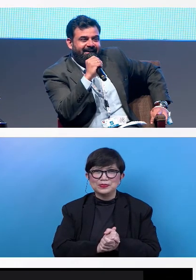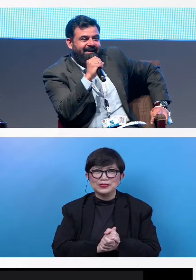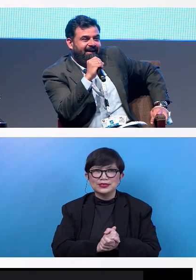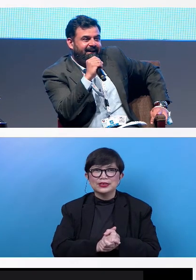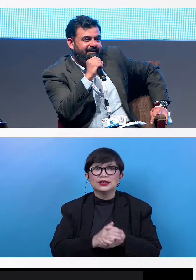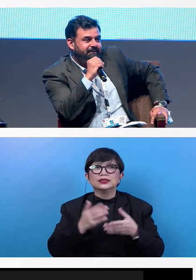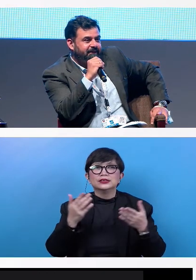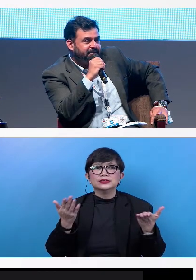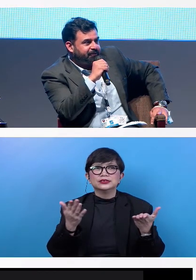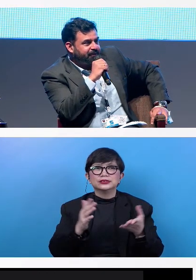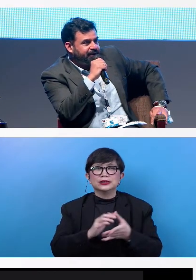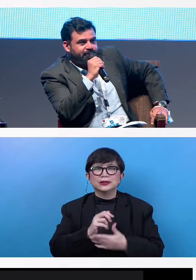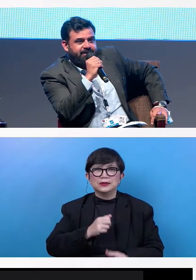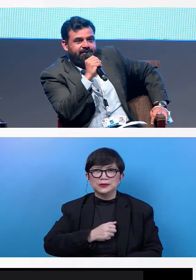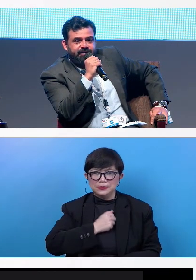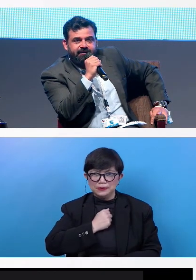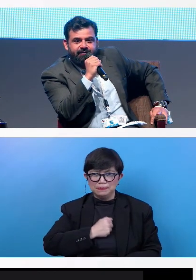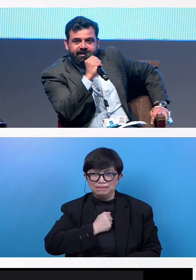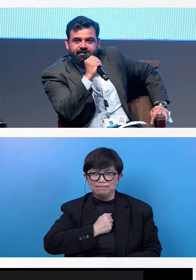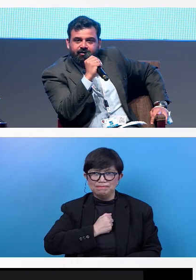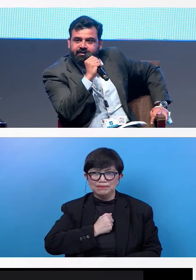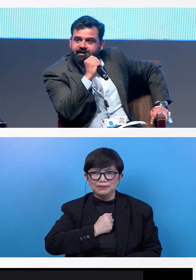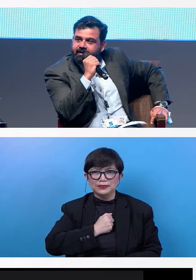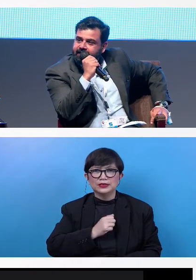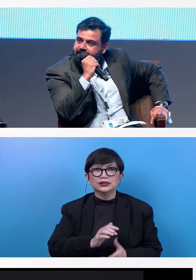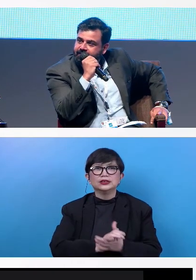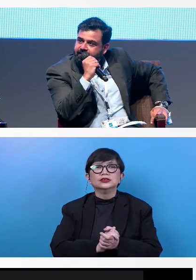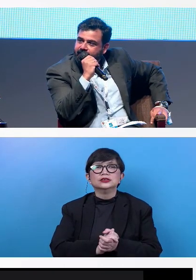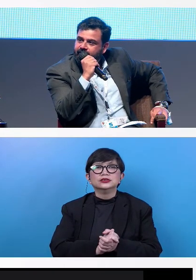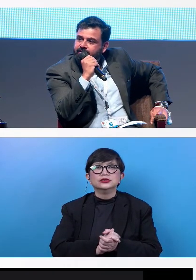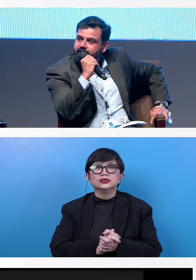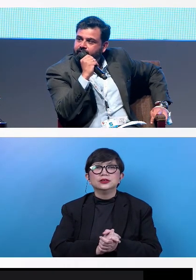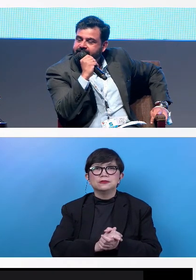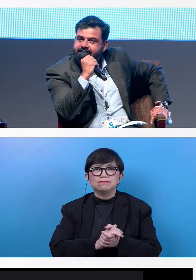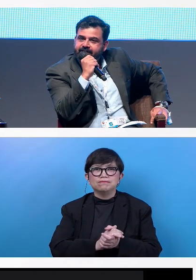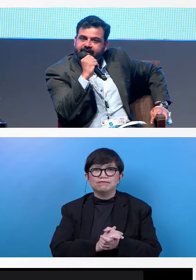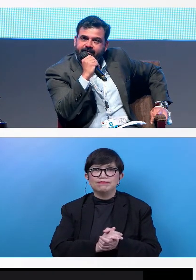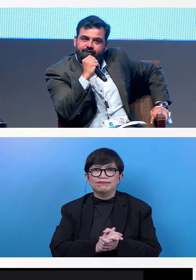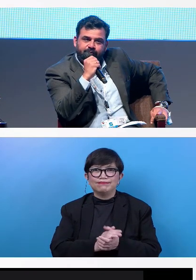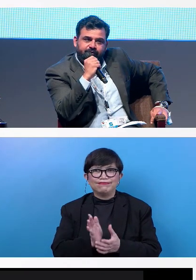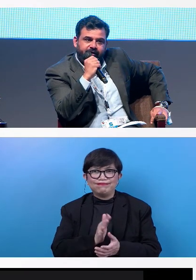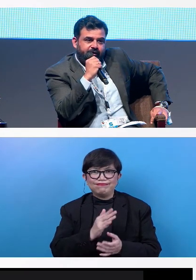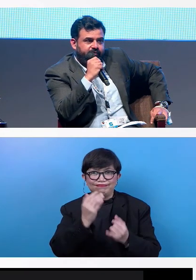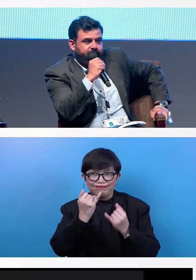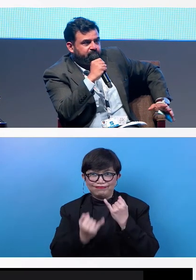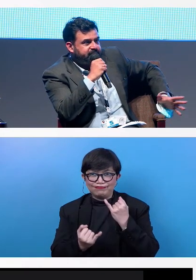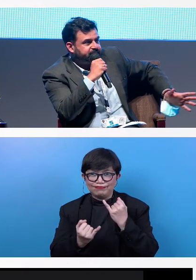that. But before we close, I would invite all the audience here in the